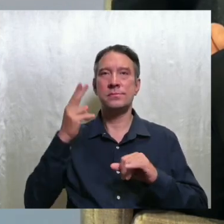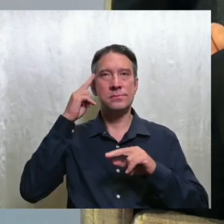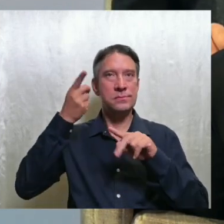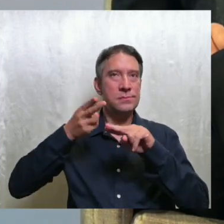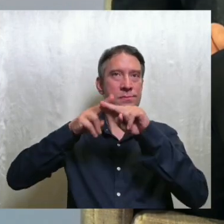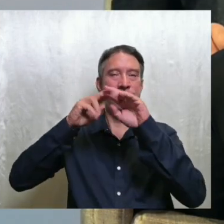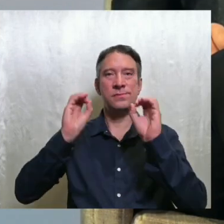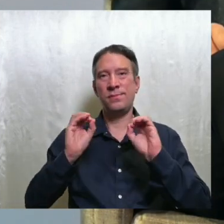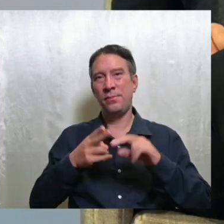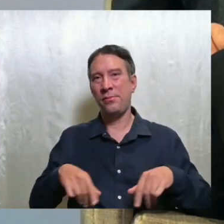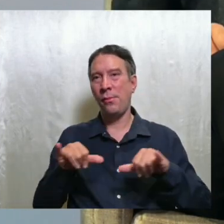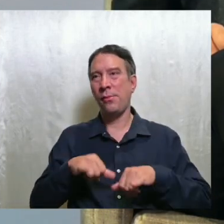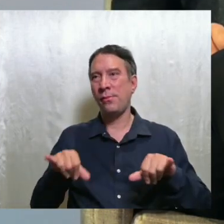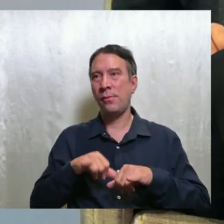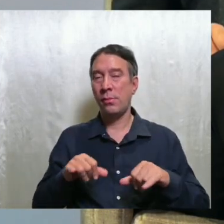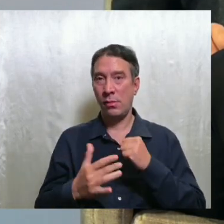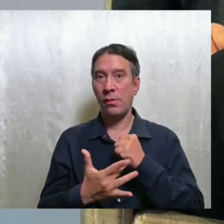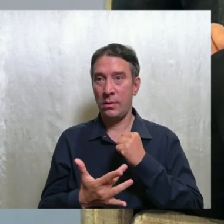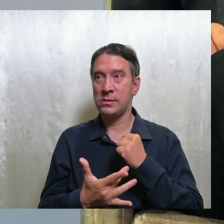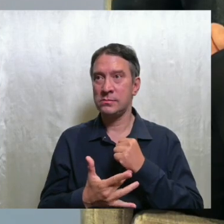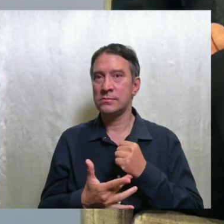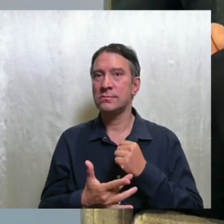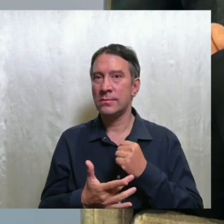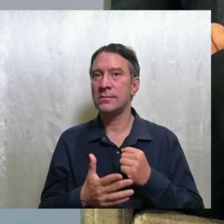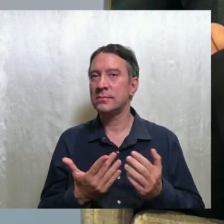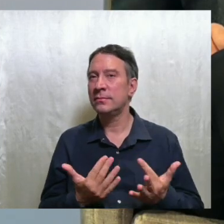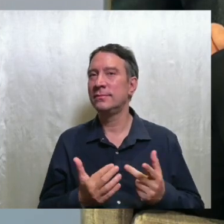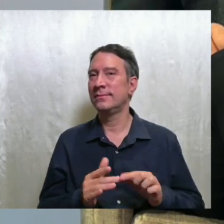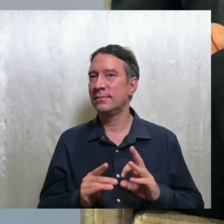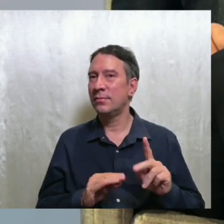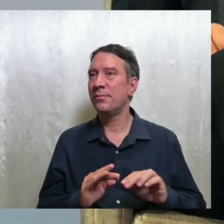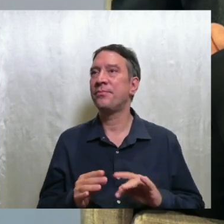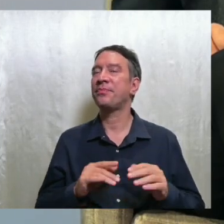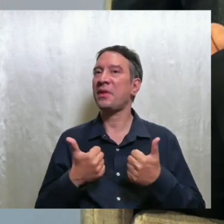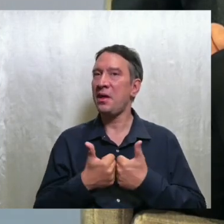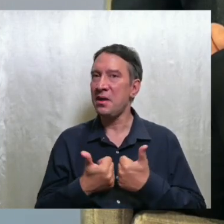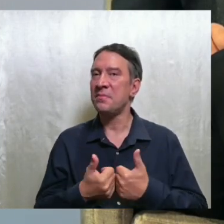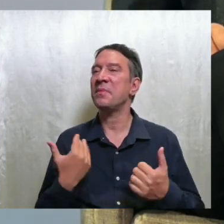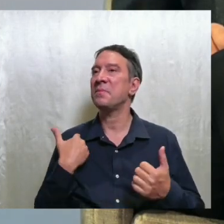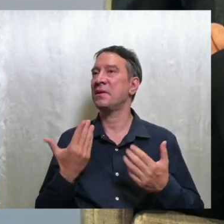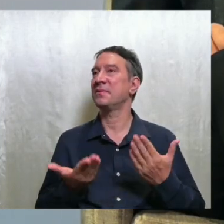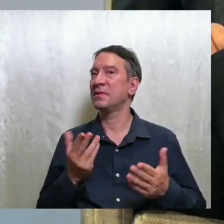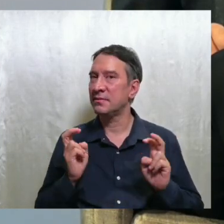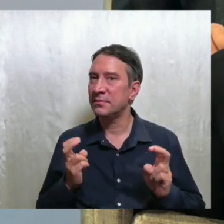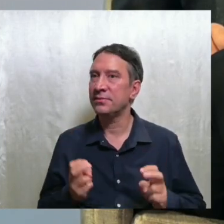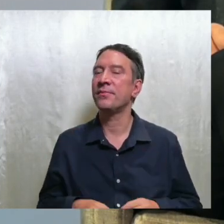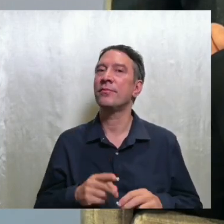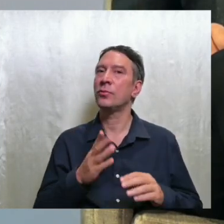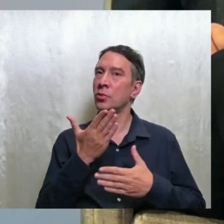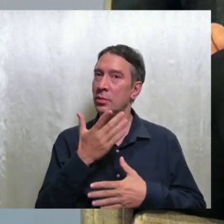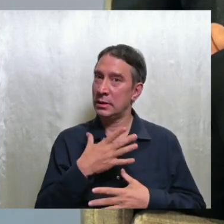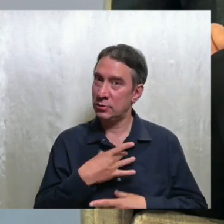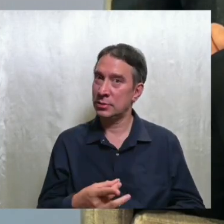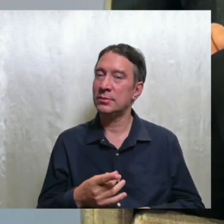technologies that we are building is inspired by the real life interactions. Many students are hesitant in reaching out in an